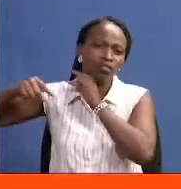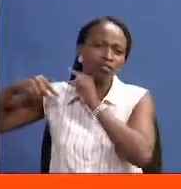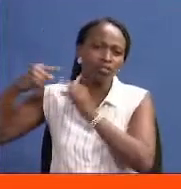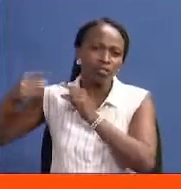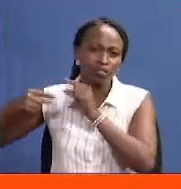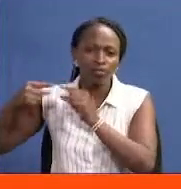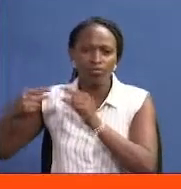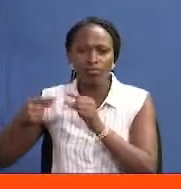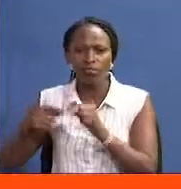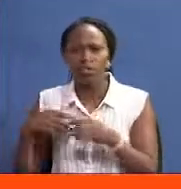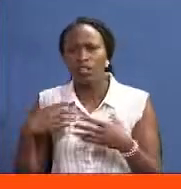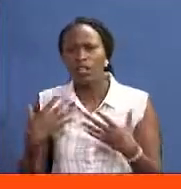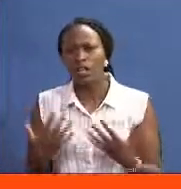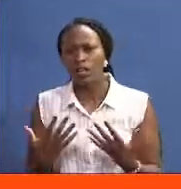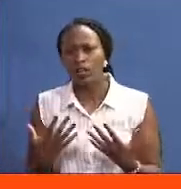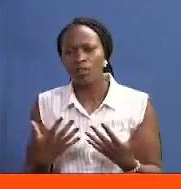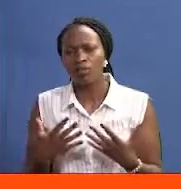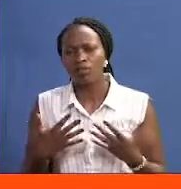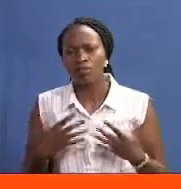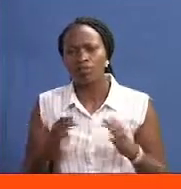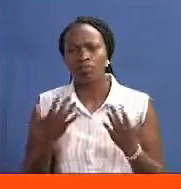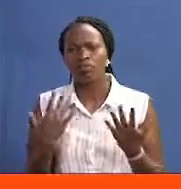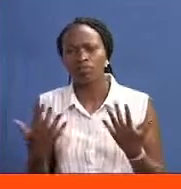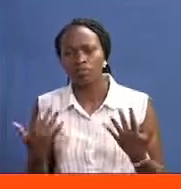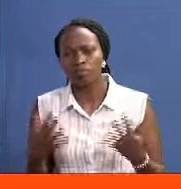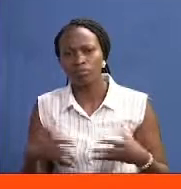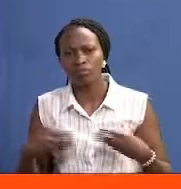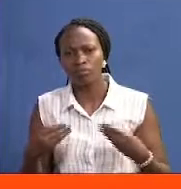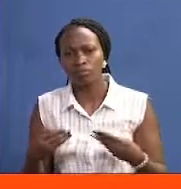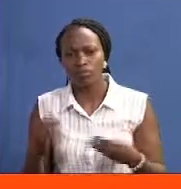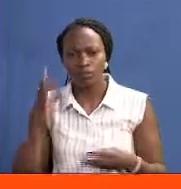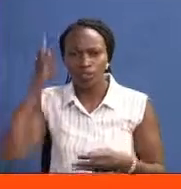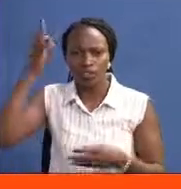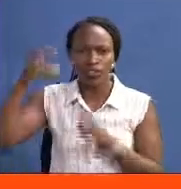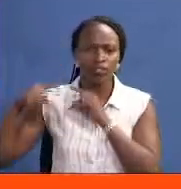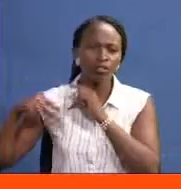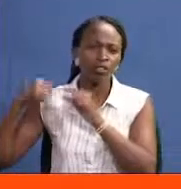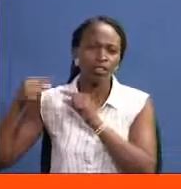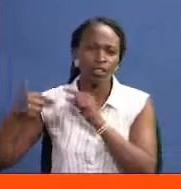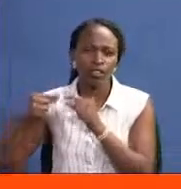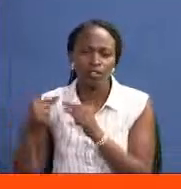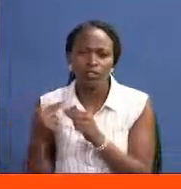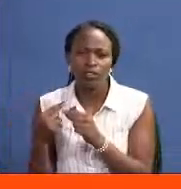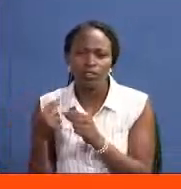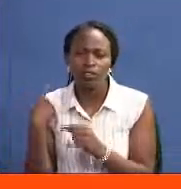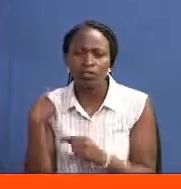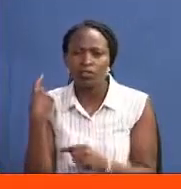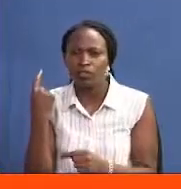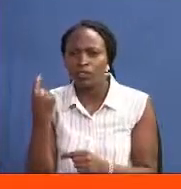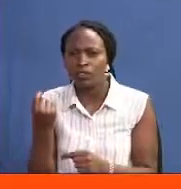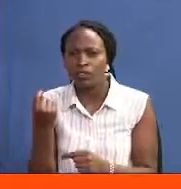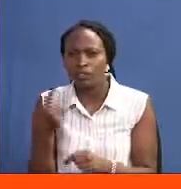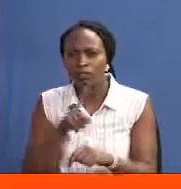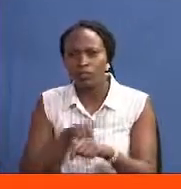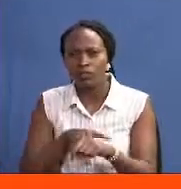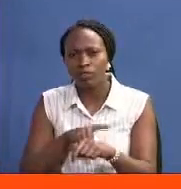artwork and things that we release for future generations. Now, since we have a moment where we